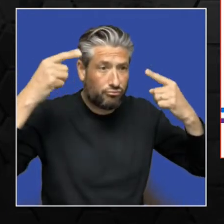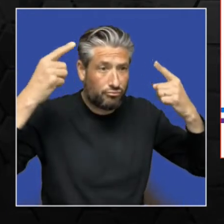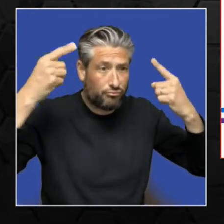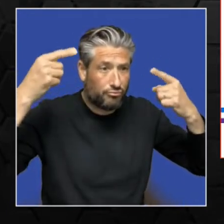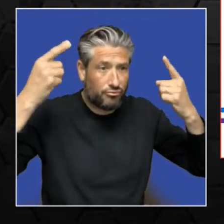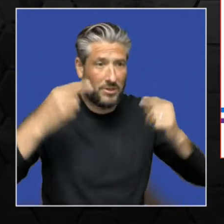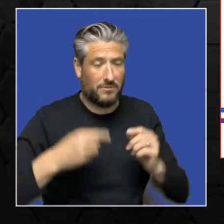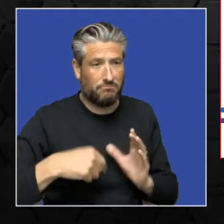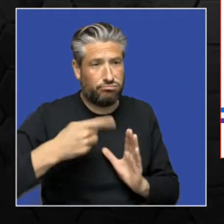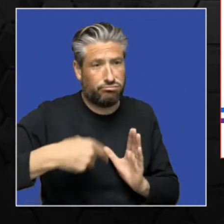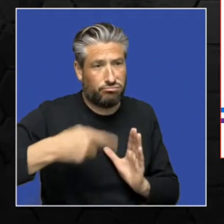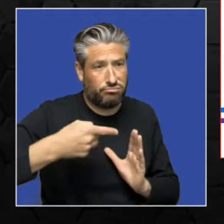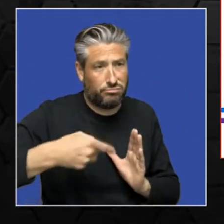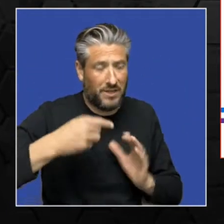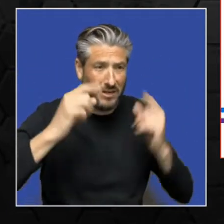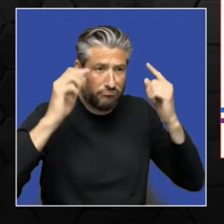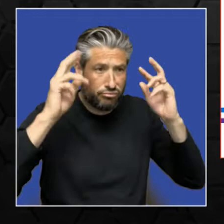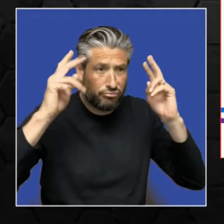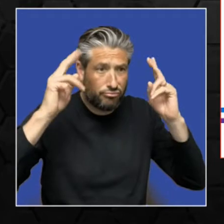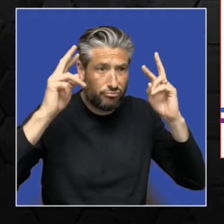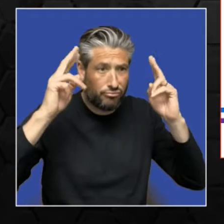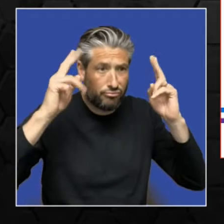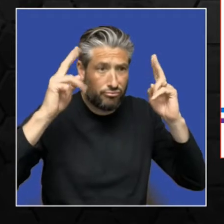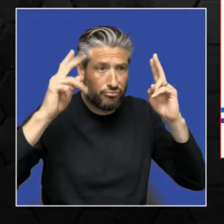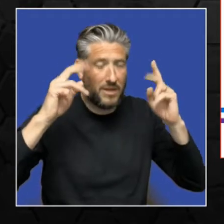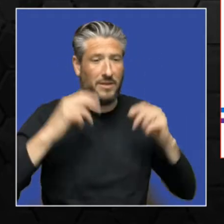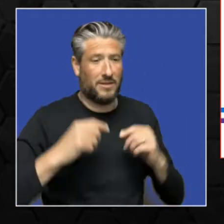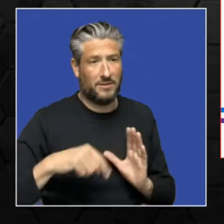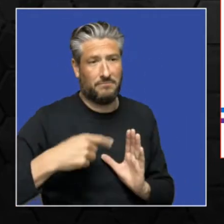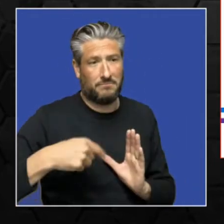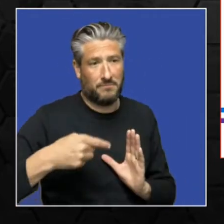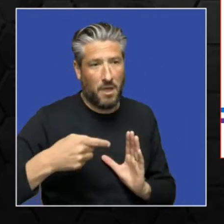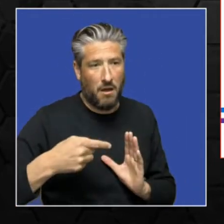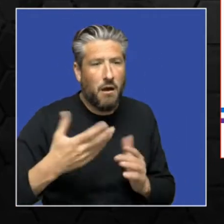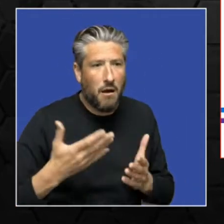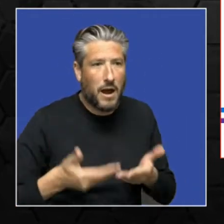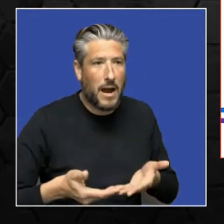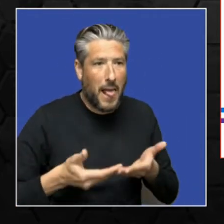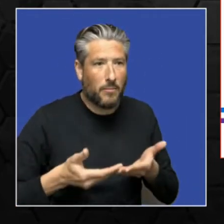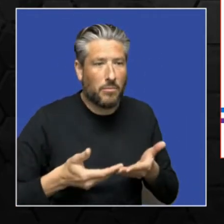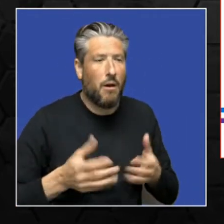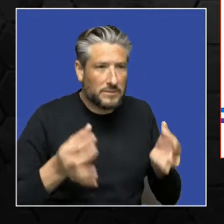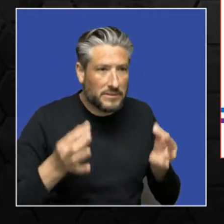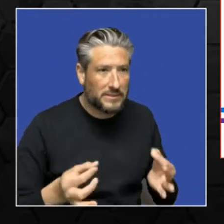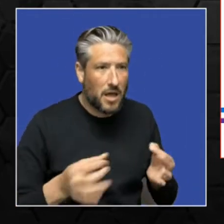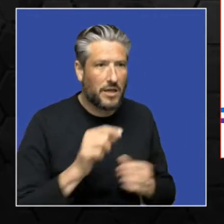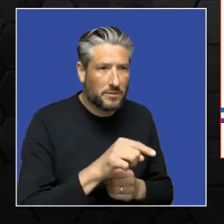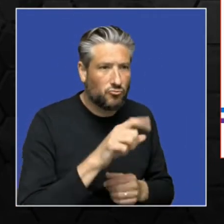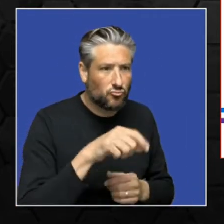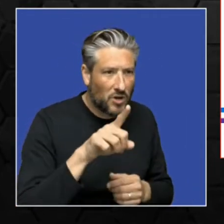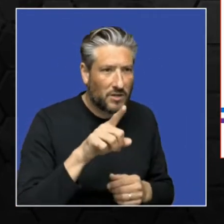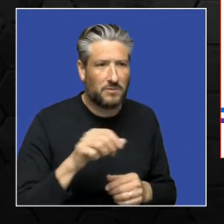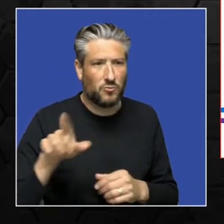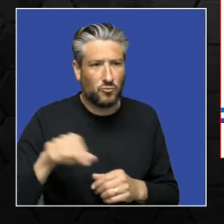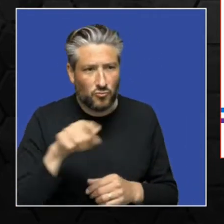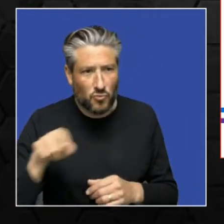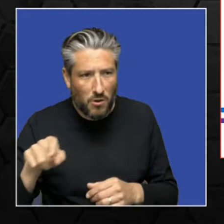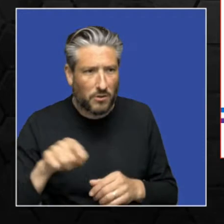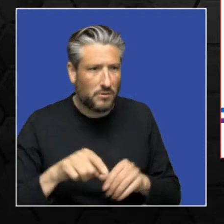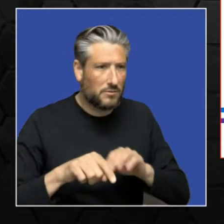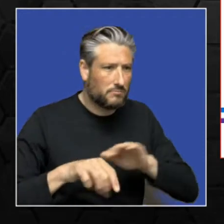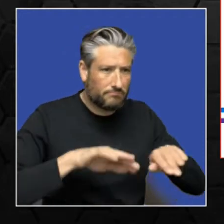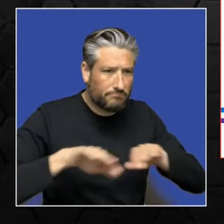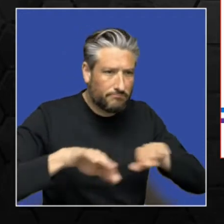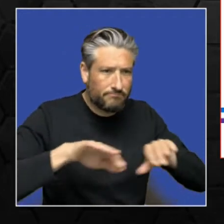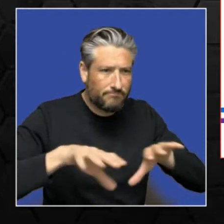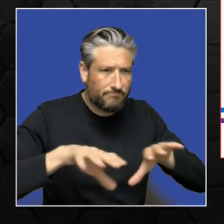make the right perceptions and make the right decisions. So I just thought it would be before we move